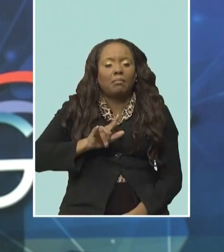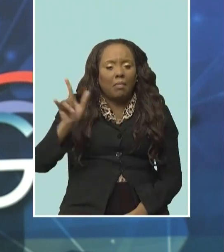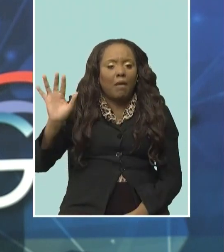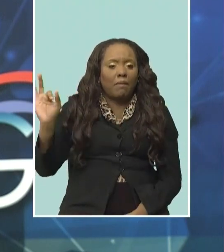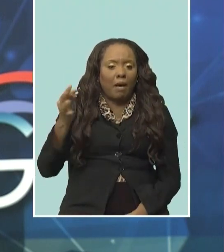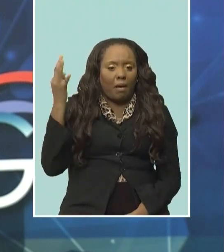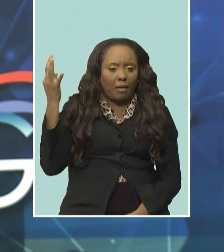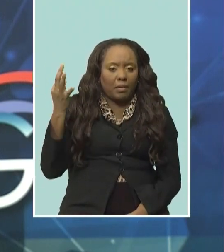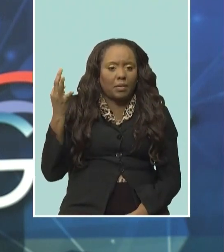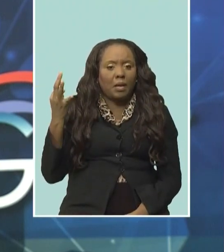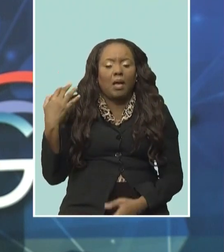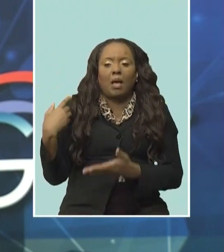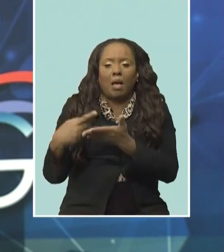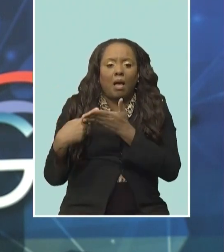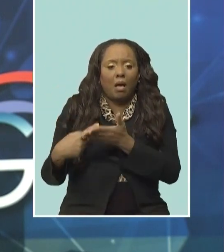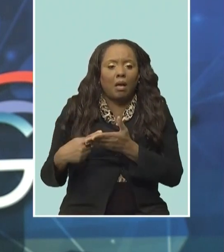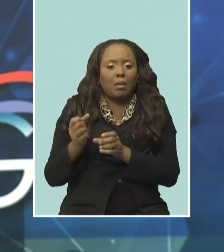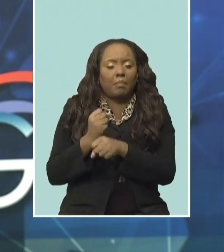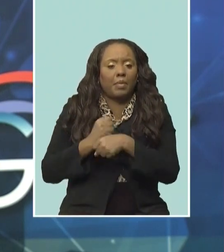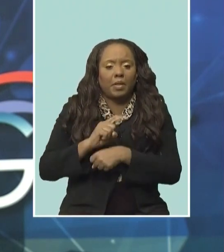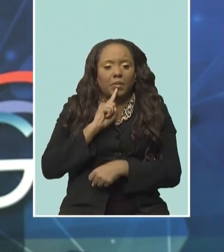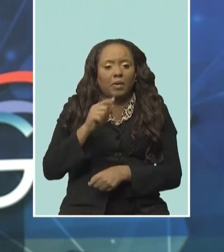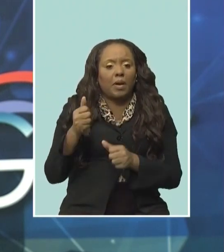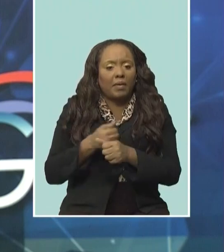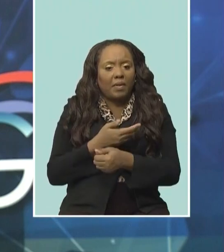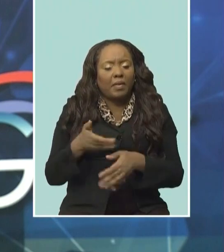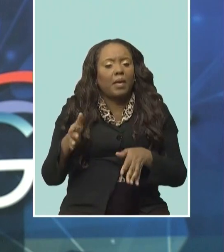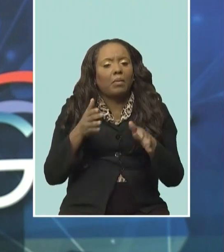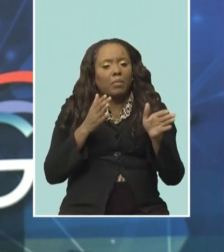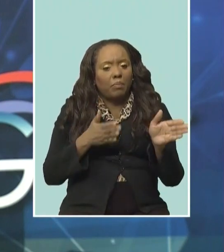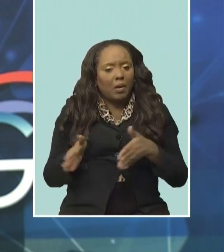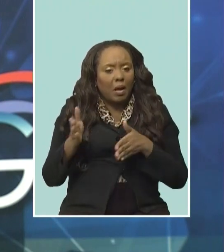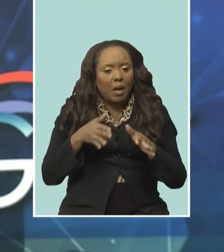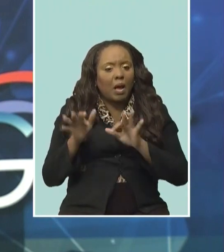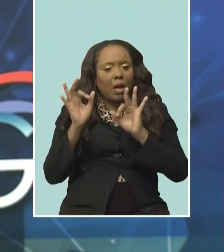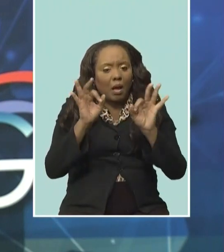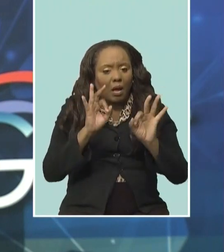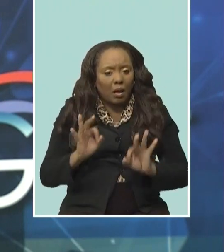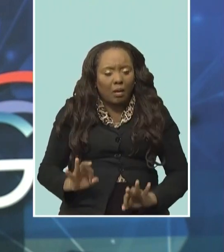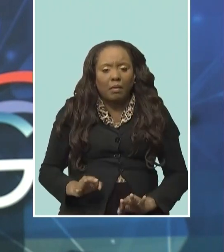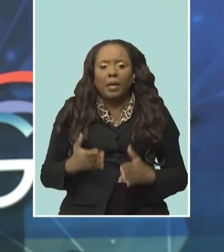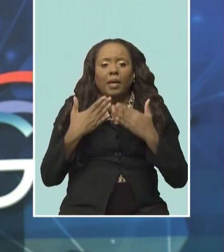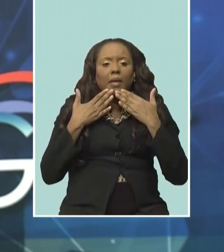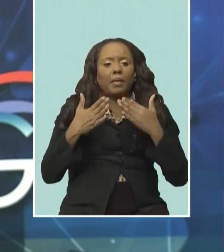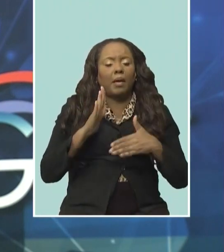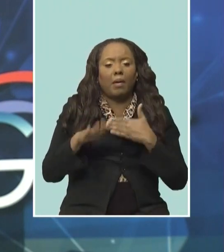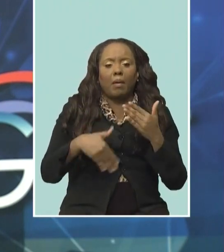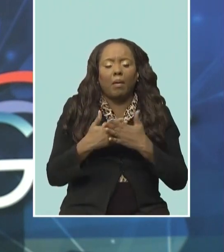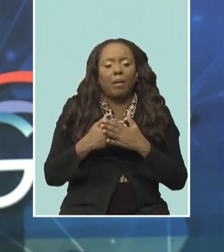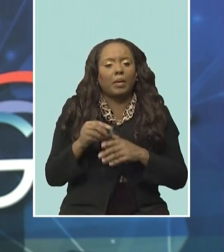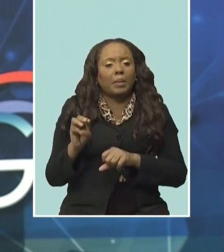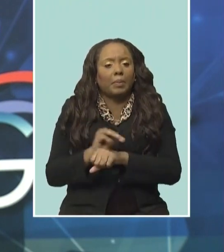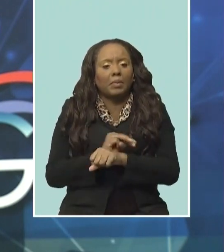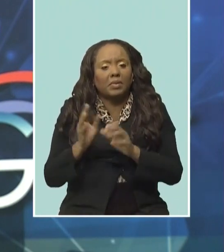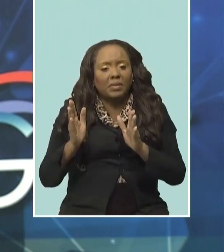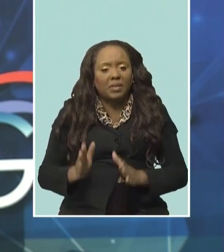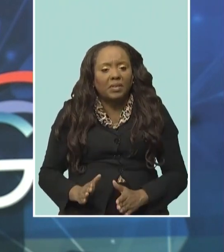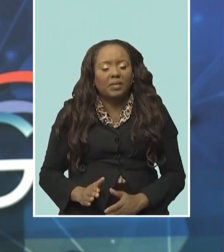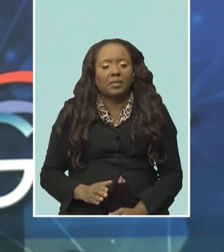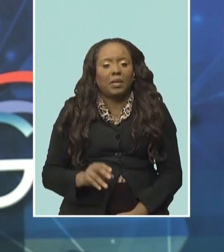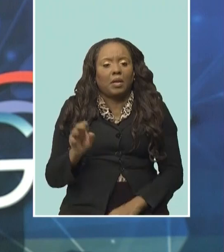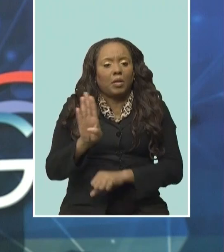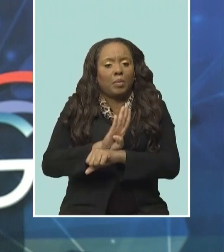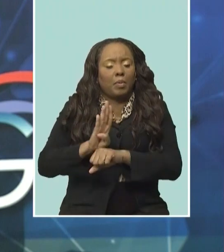ensure that all was in order. She also thanked the acting Prime Minister and the Minister of Home Affairs, as well as the Barbados